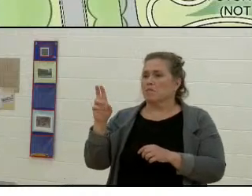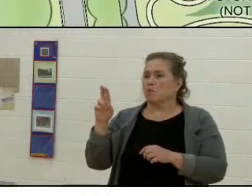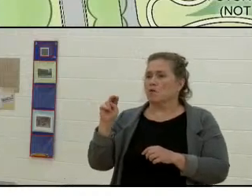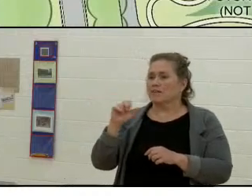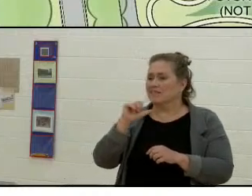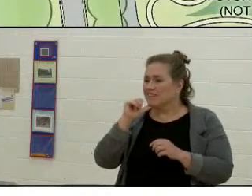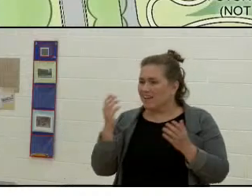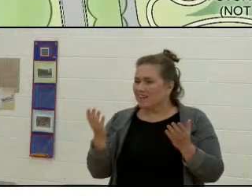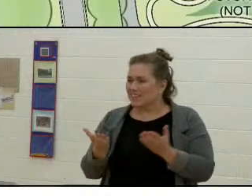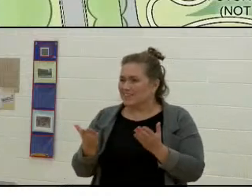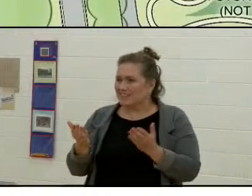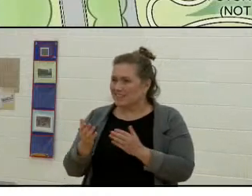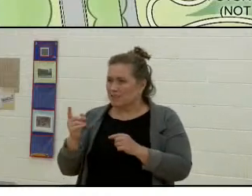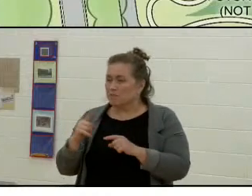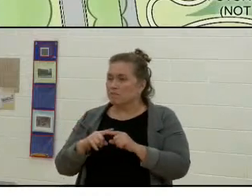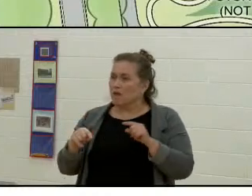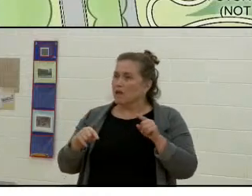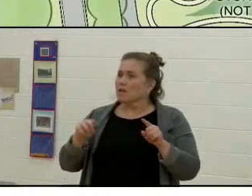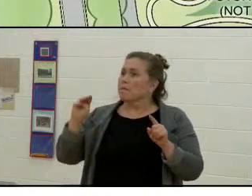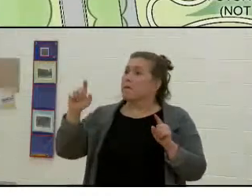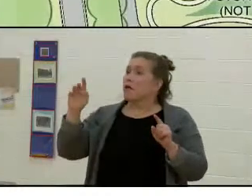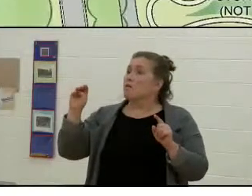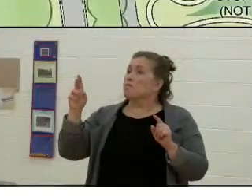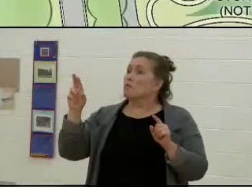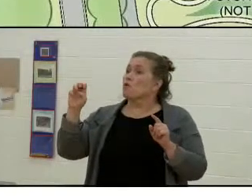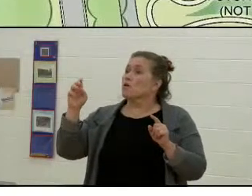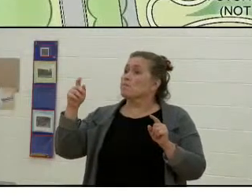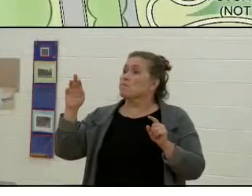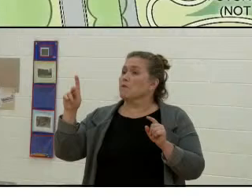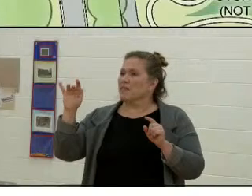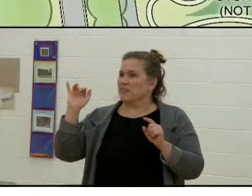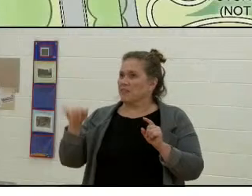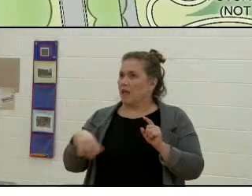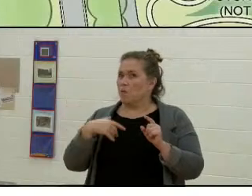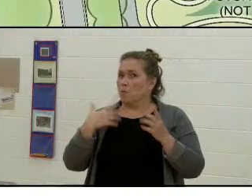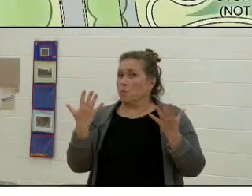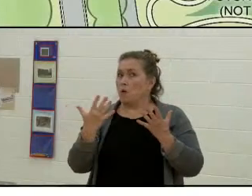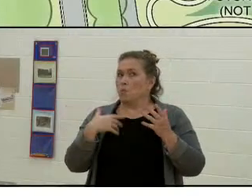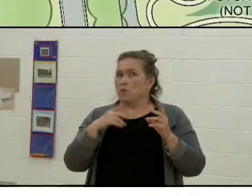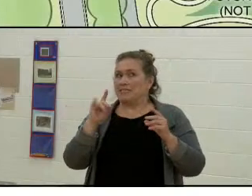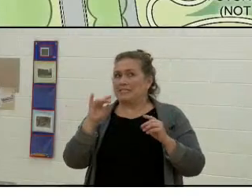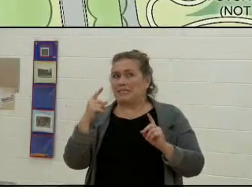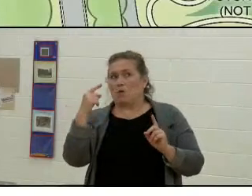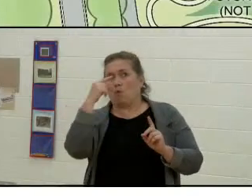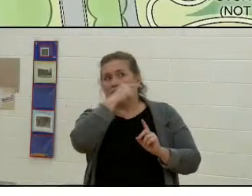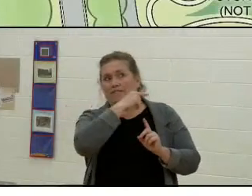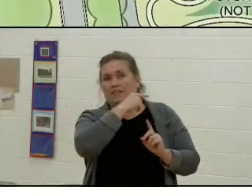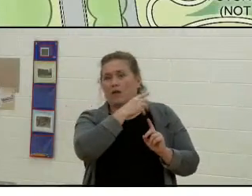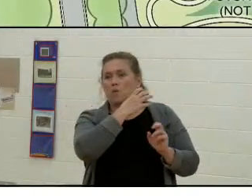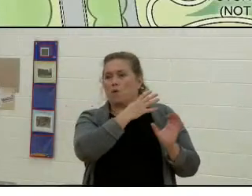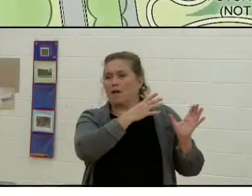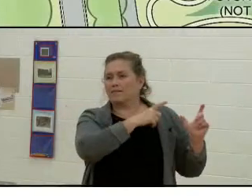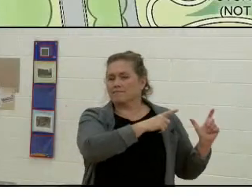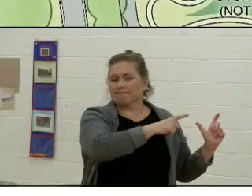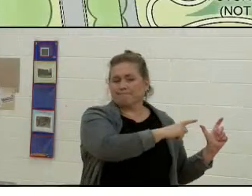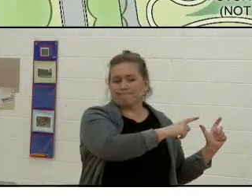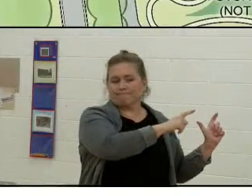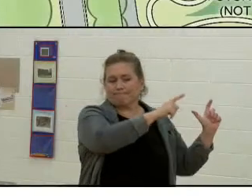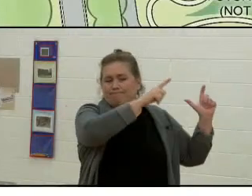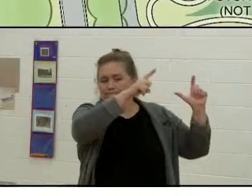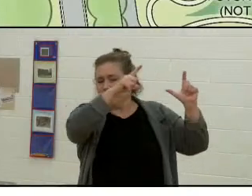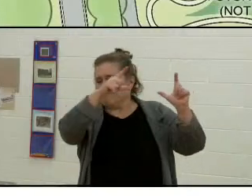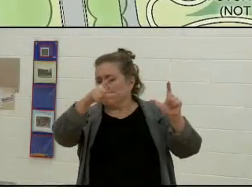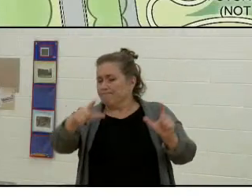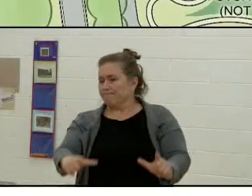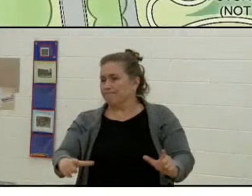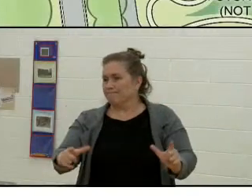an idea of what these stormwater management facilities look like. We really want to integrate some